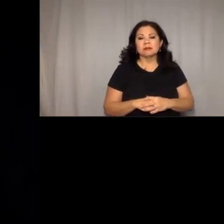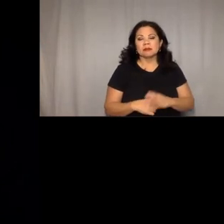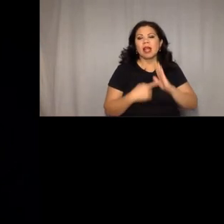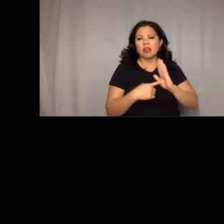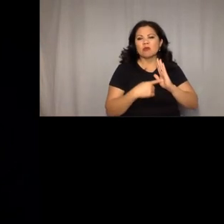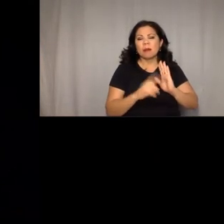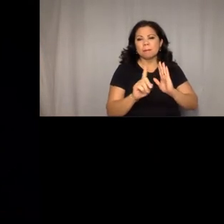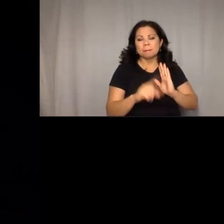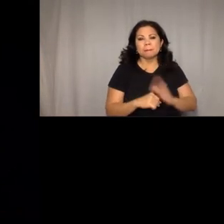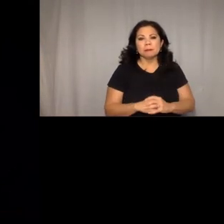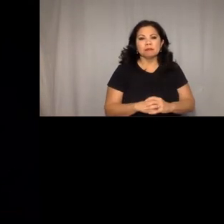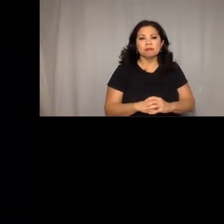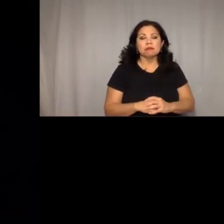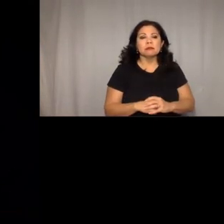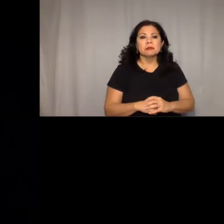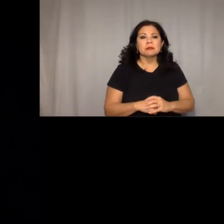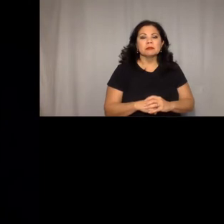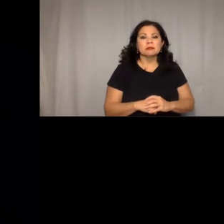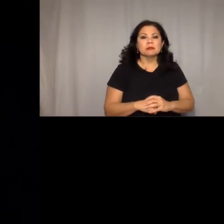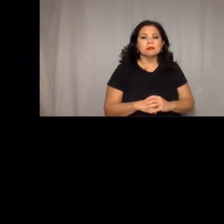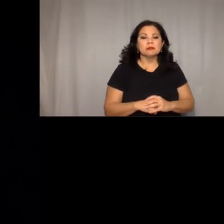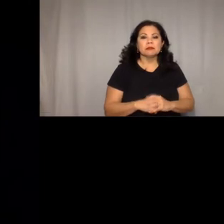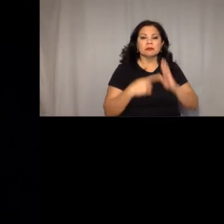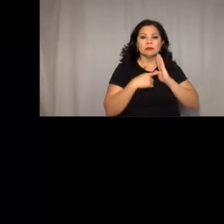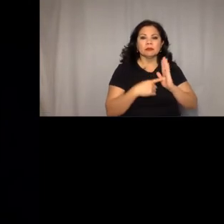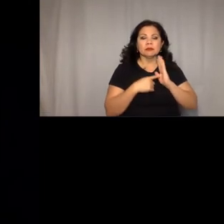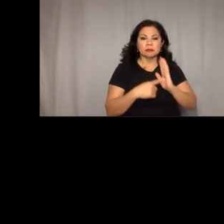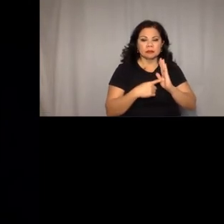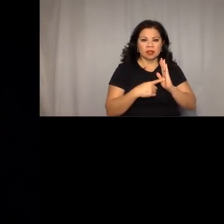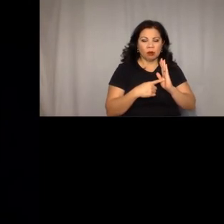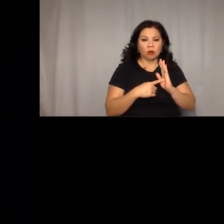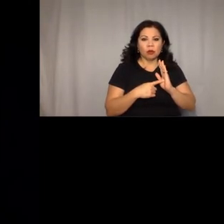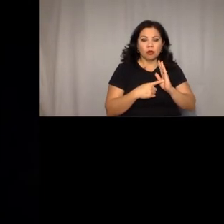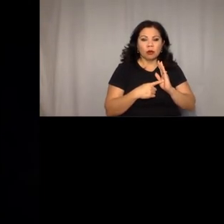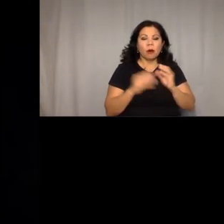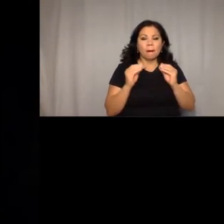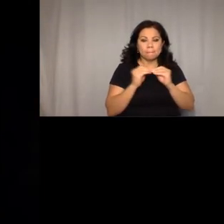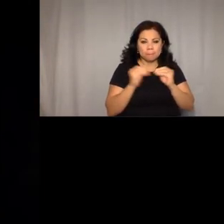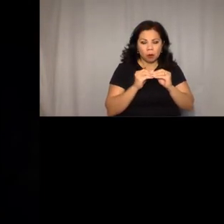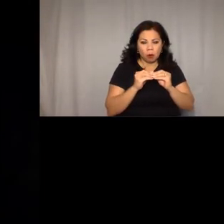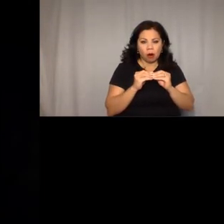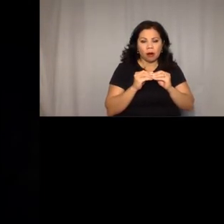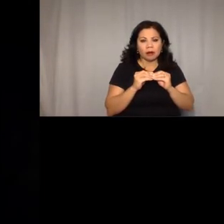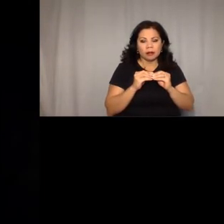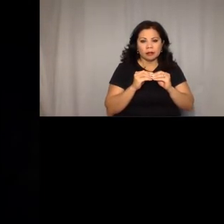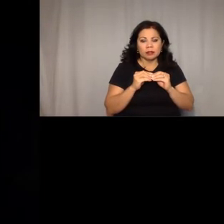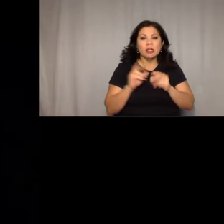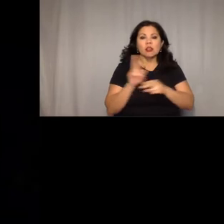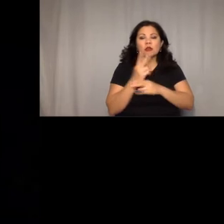examples of that too. Okay. So I'm going to show you how to do these problems using both ways.